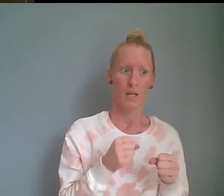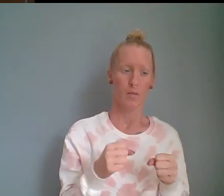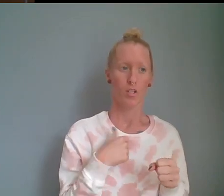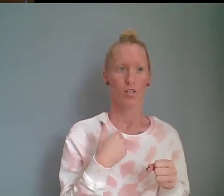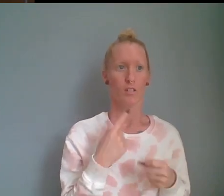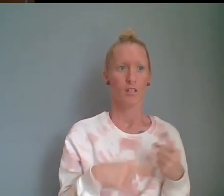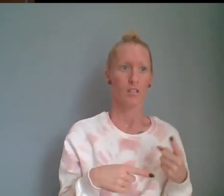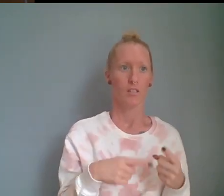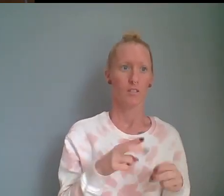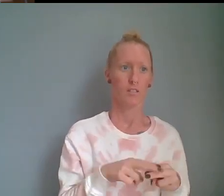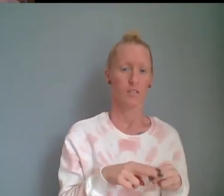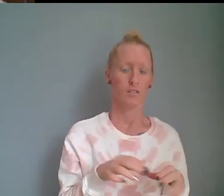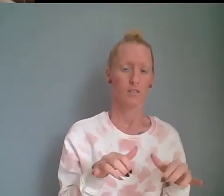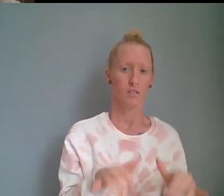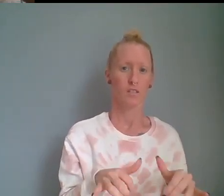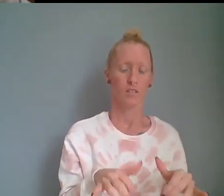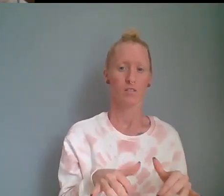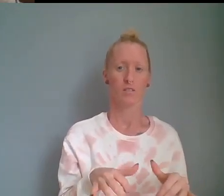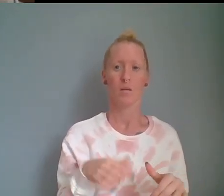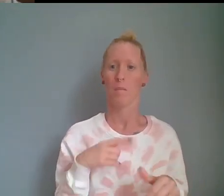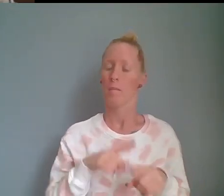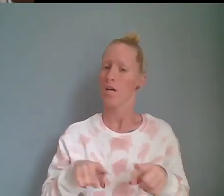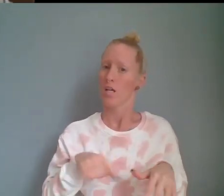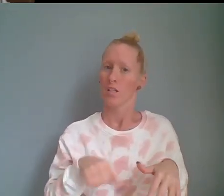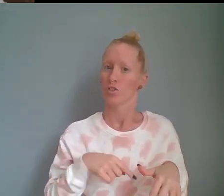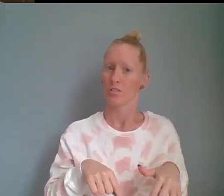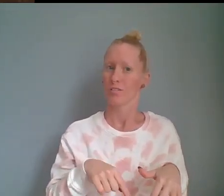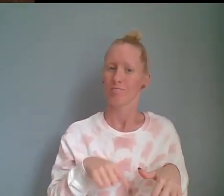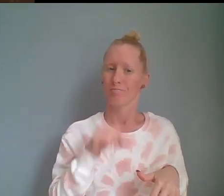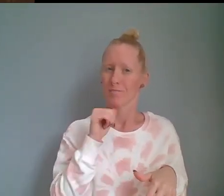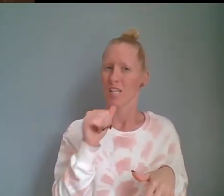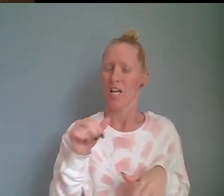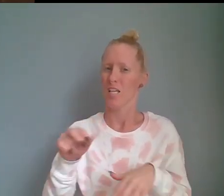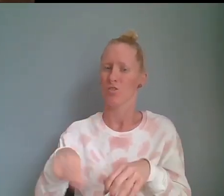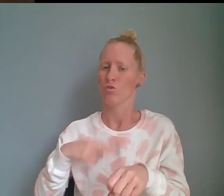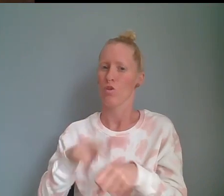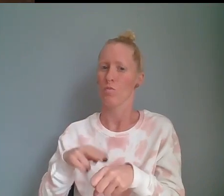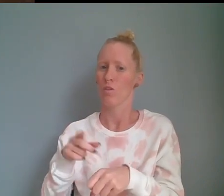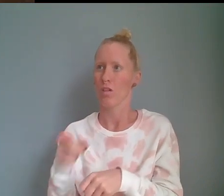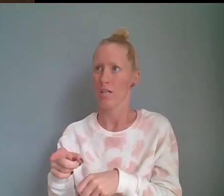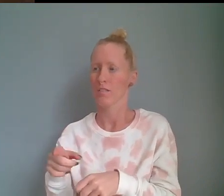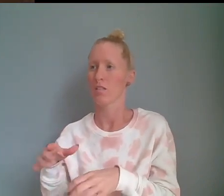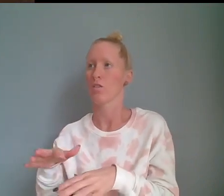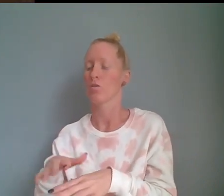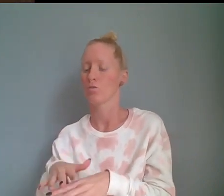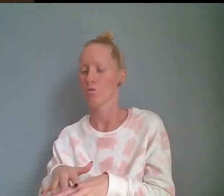like they can't sit still and such, but the agitation is much more rare than the retardation.